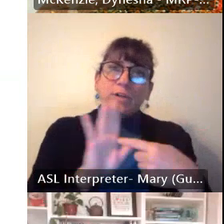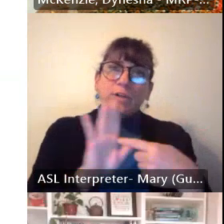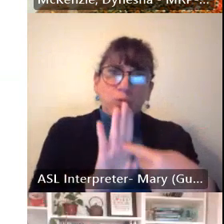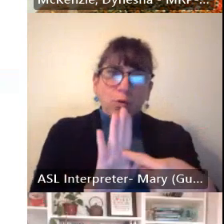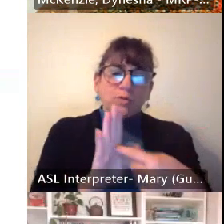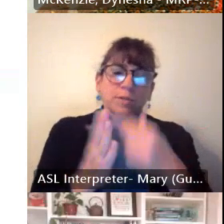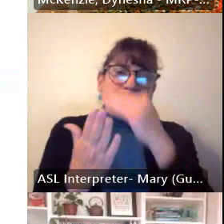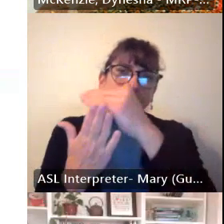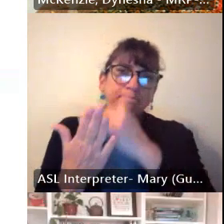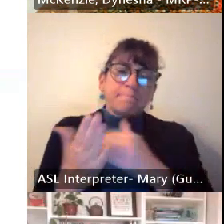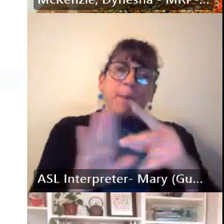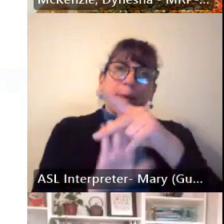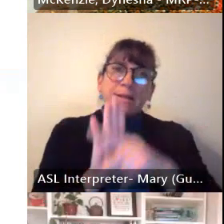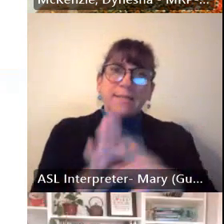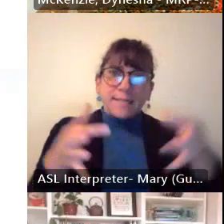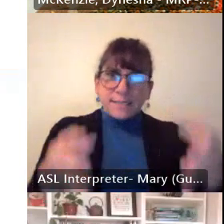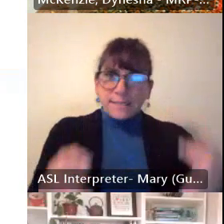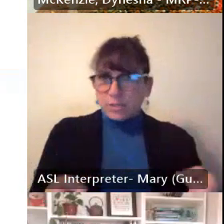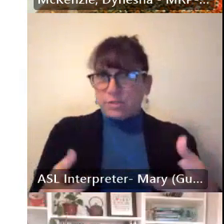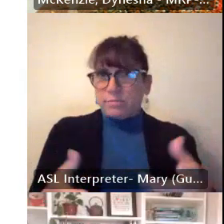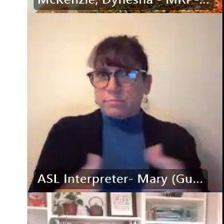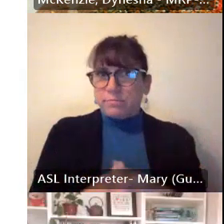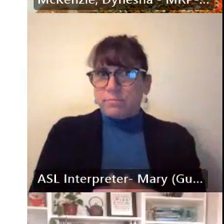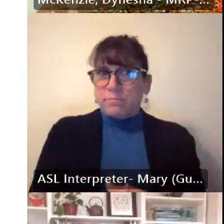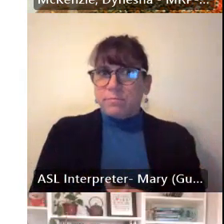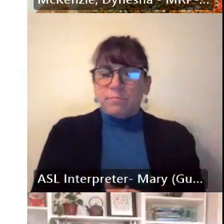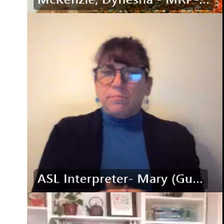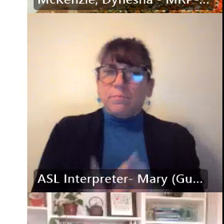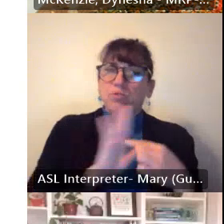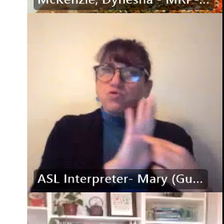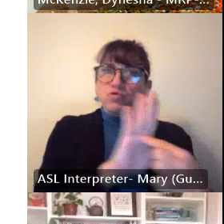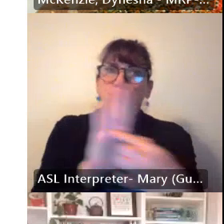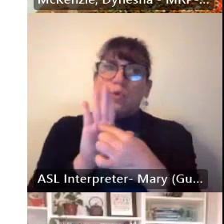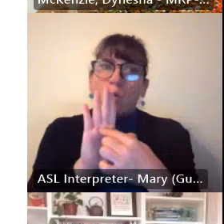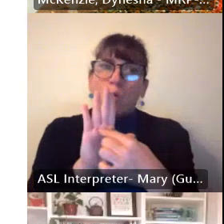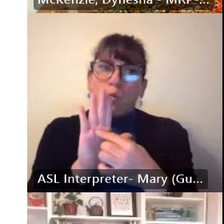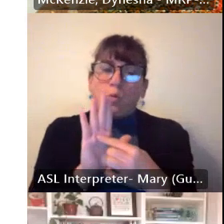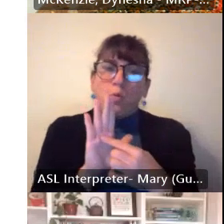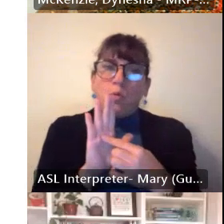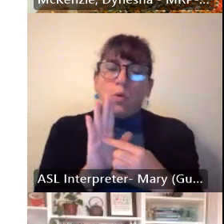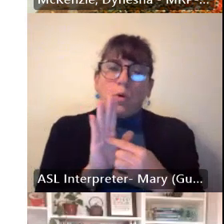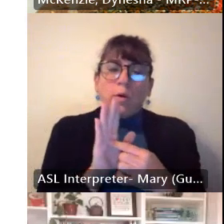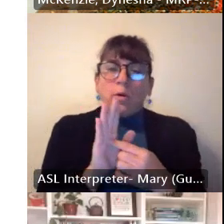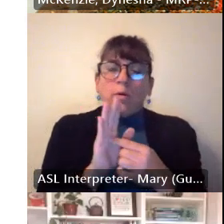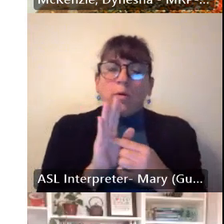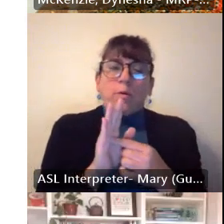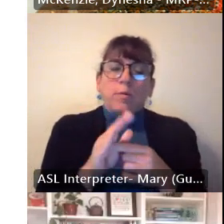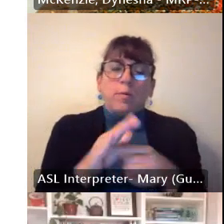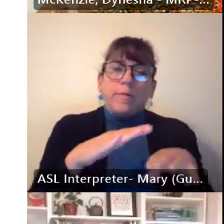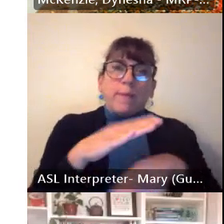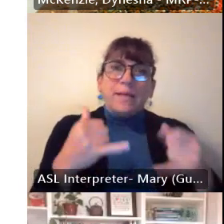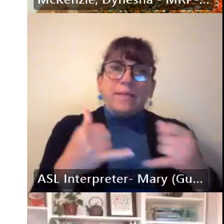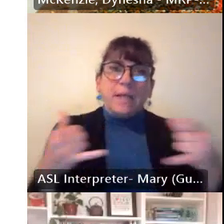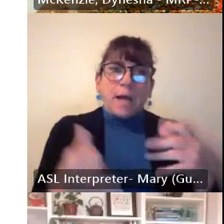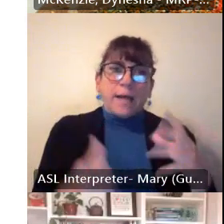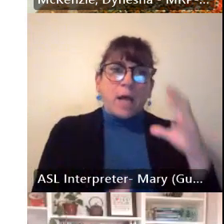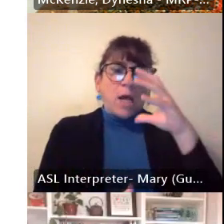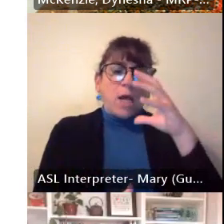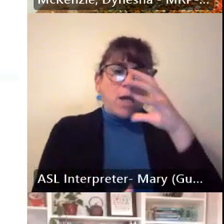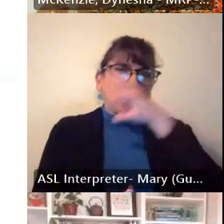policy decisions that have been made, showing you'll show the baseline, assuming